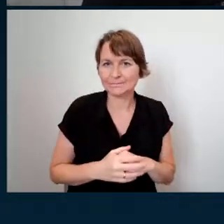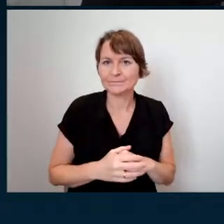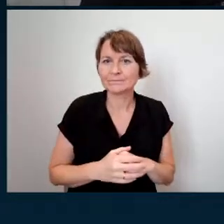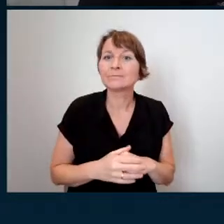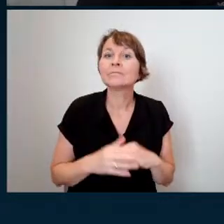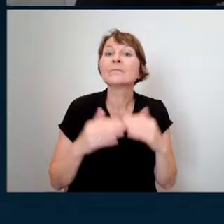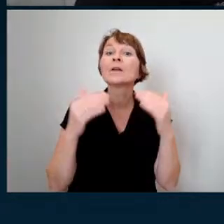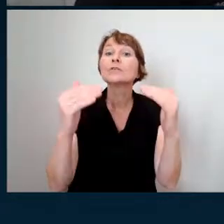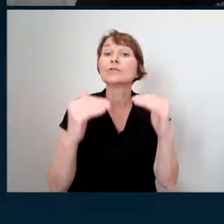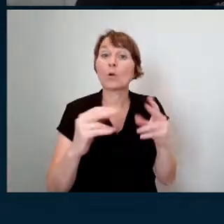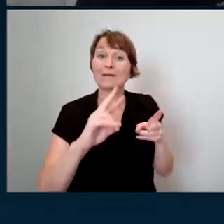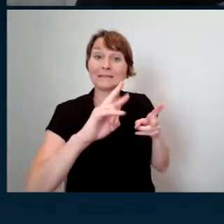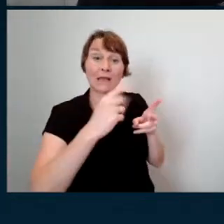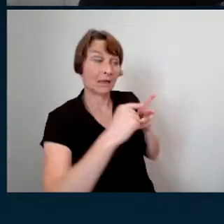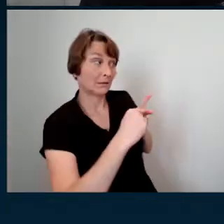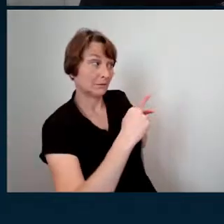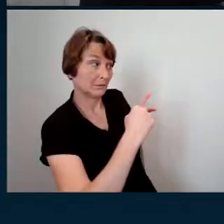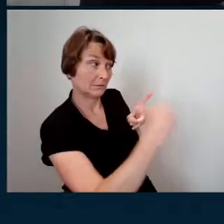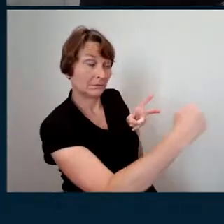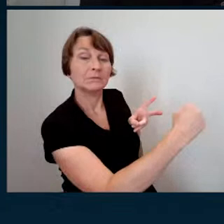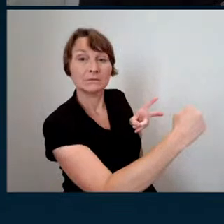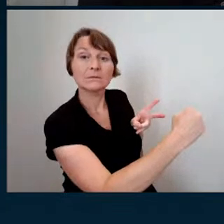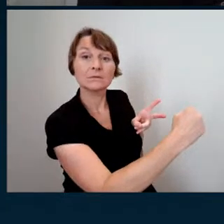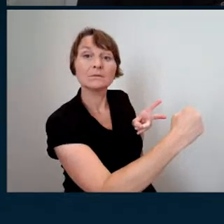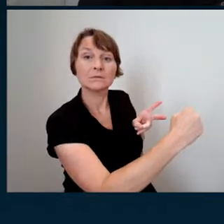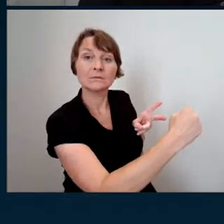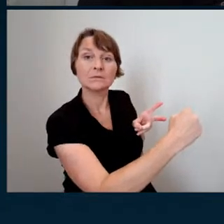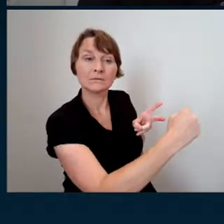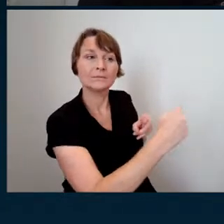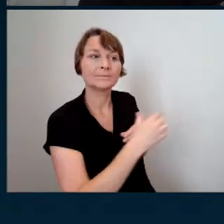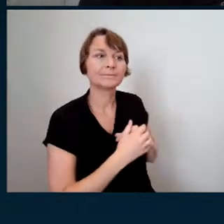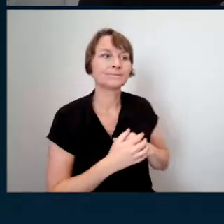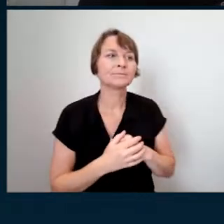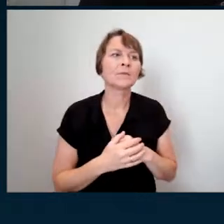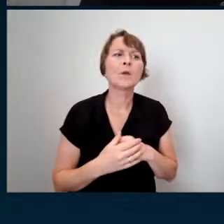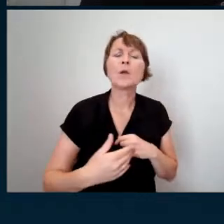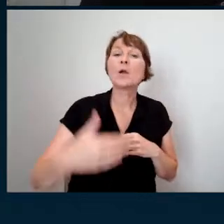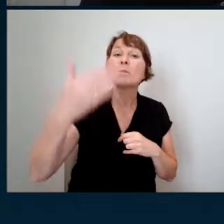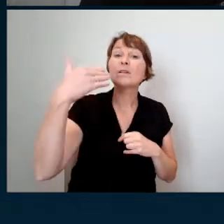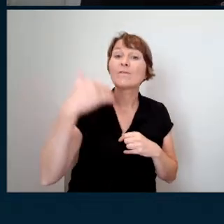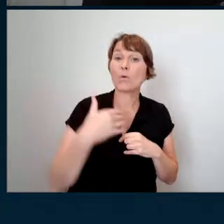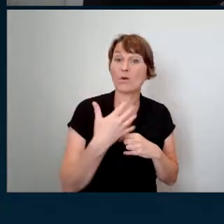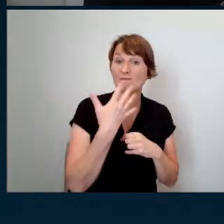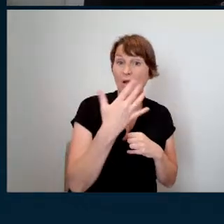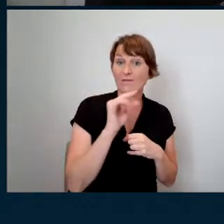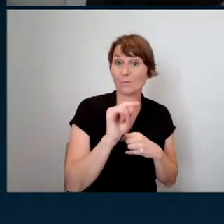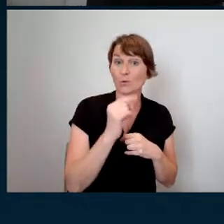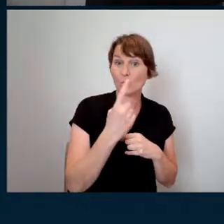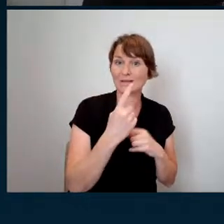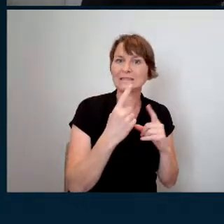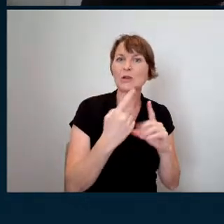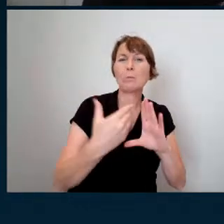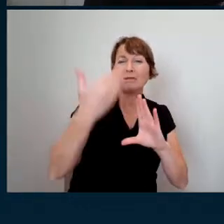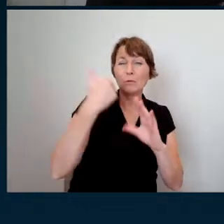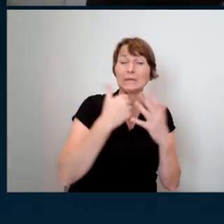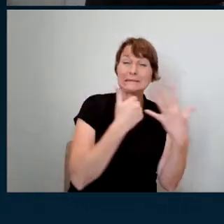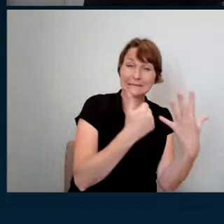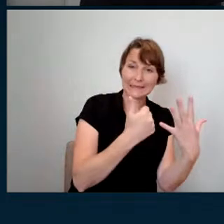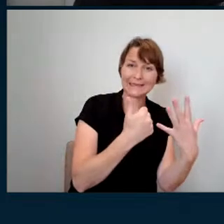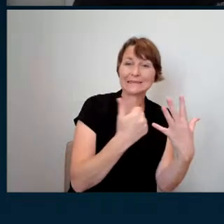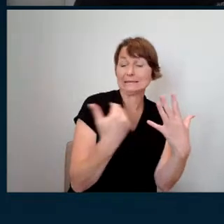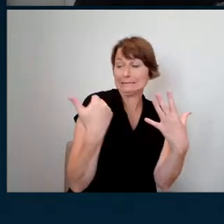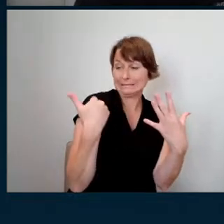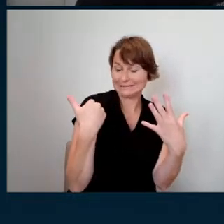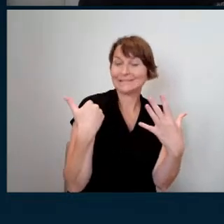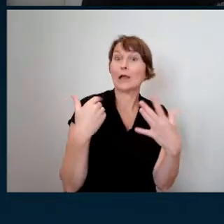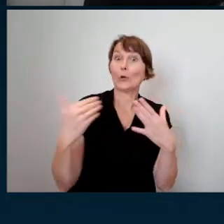just talked about, while function app was always running on PowerShell core PowerShell 6, and just recently PowerShell 7 has become an